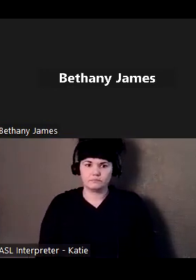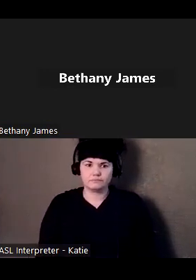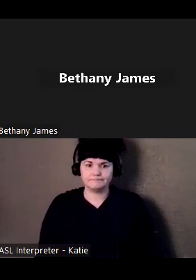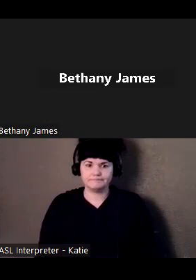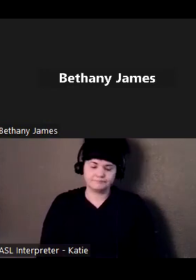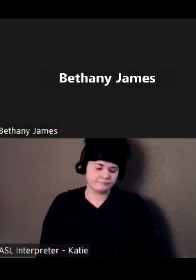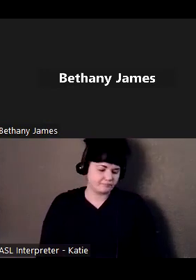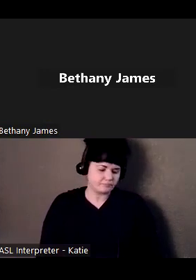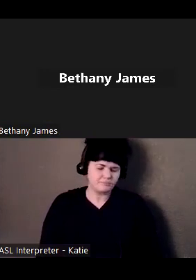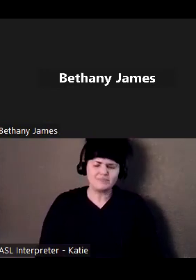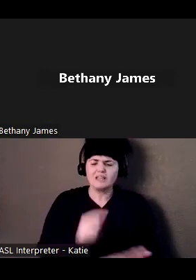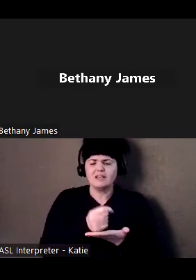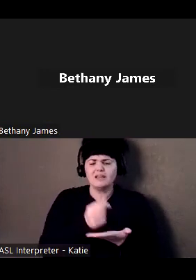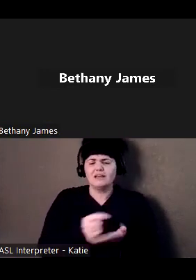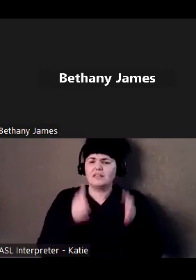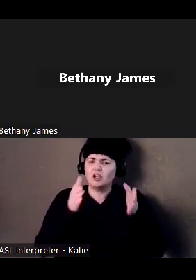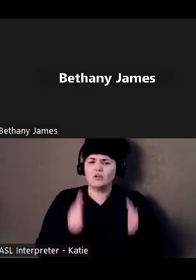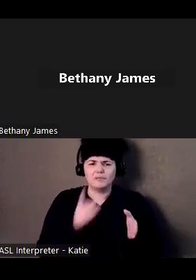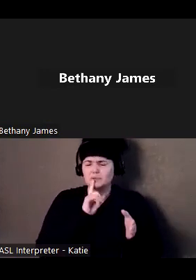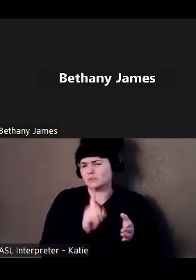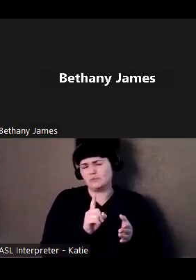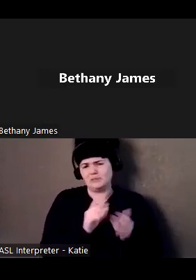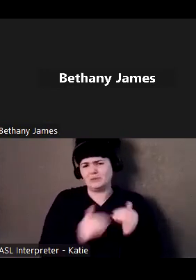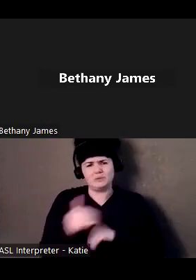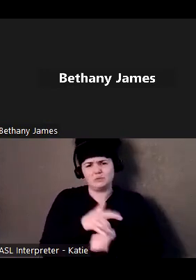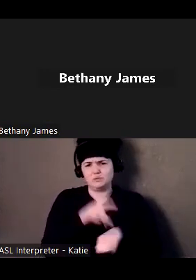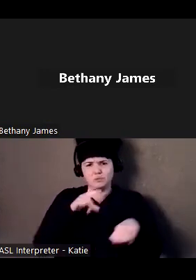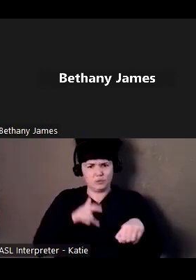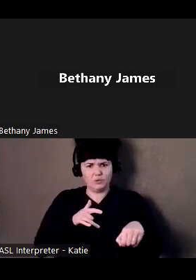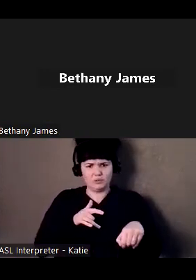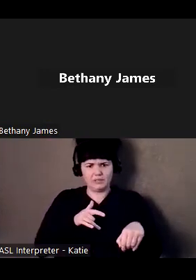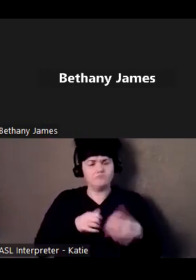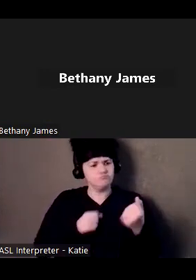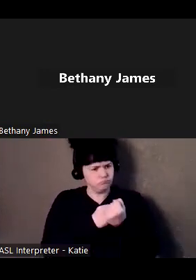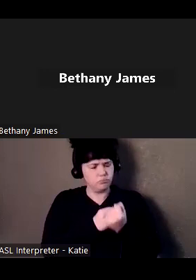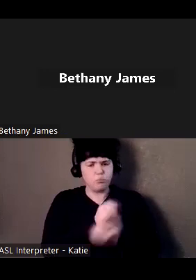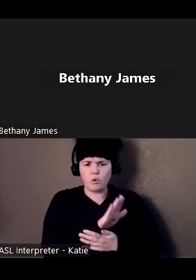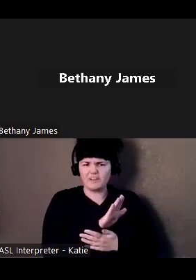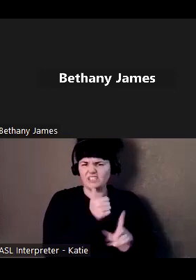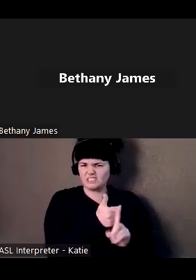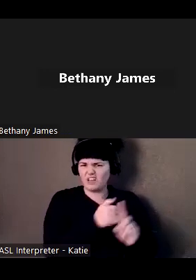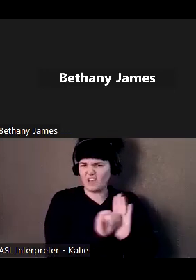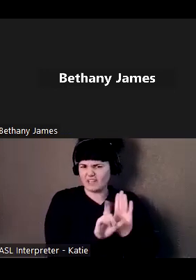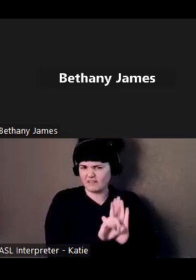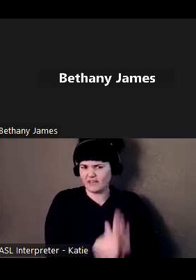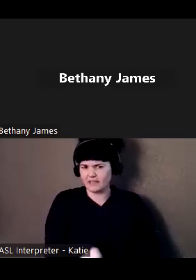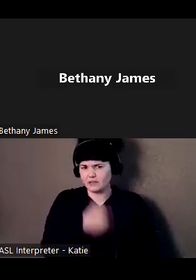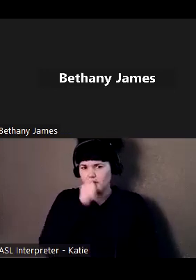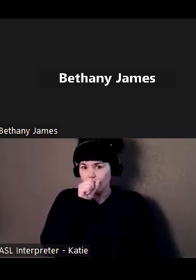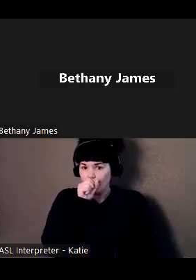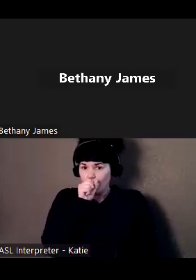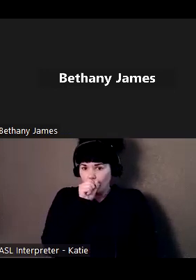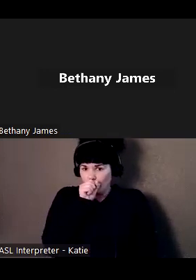prematurely affirming clients' self-identification. I think when we were discussing this, we raised the question, well, what if